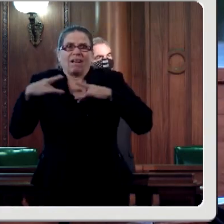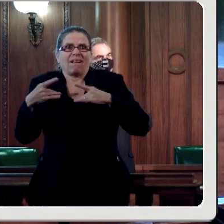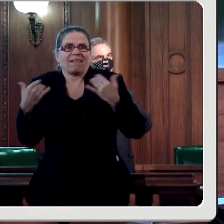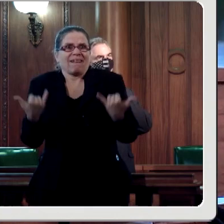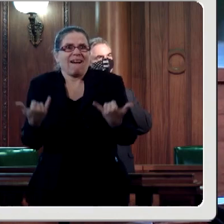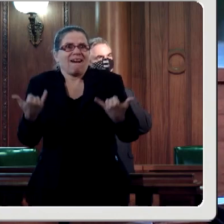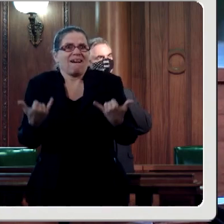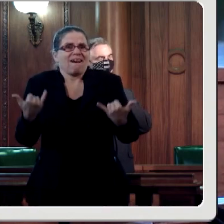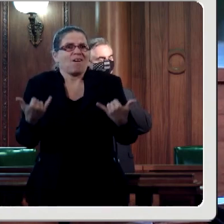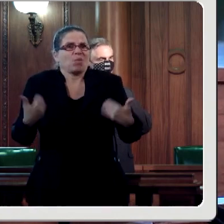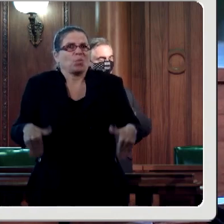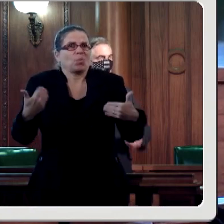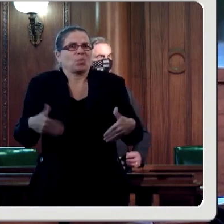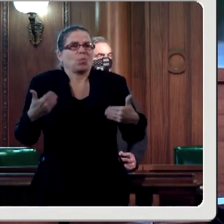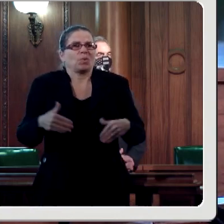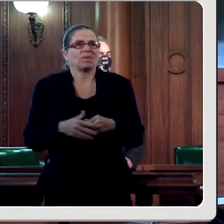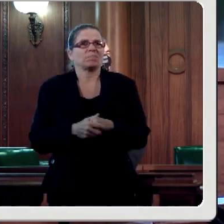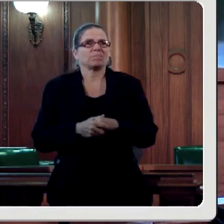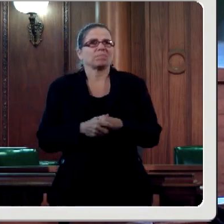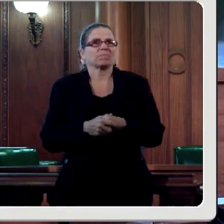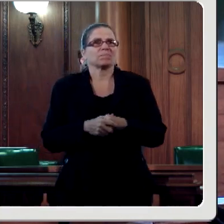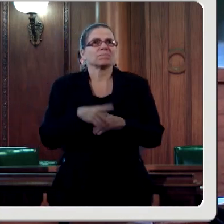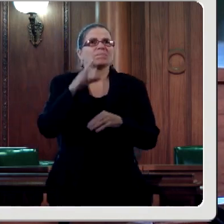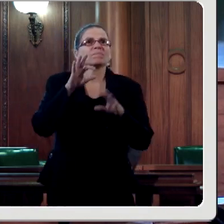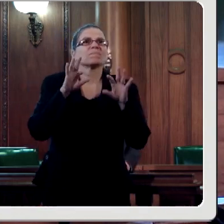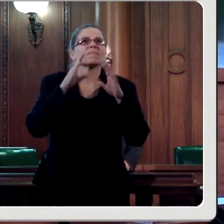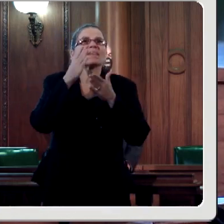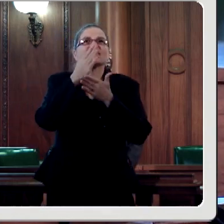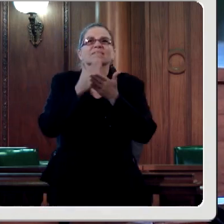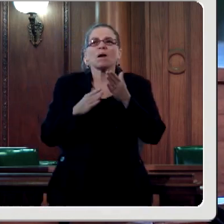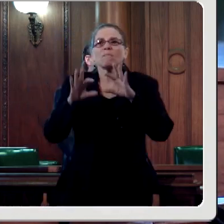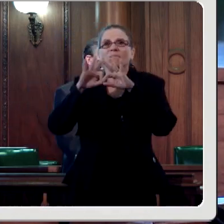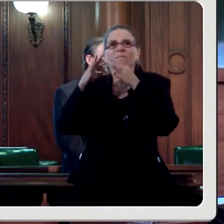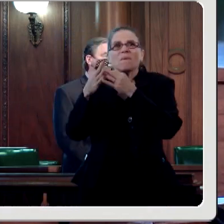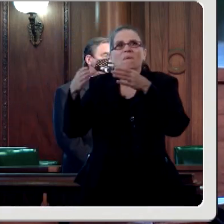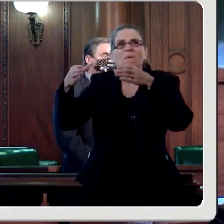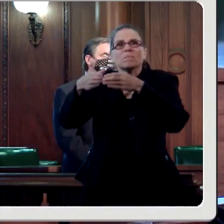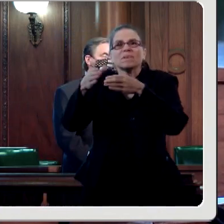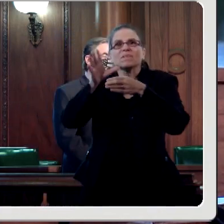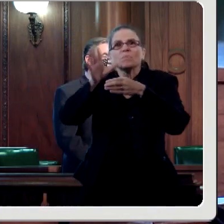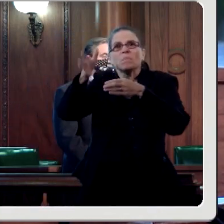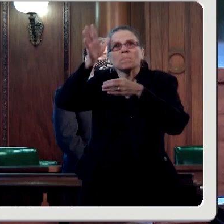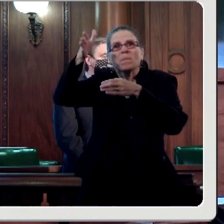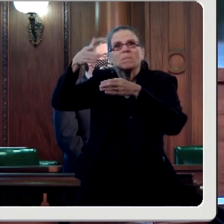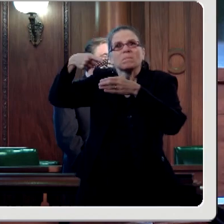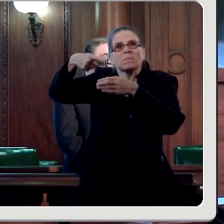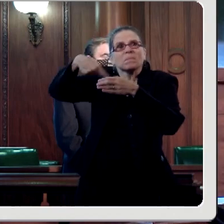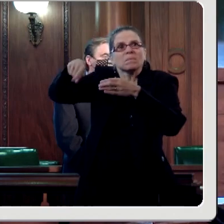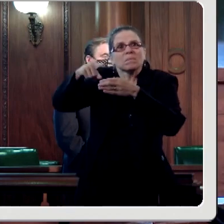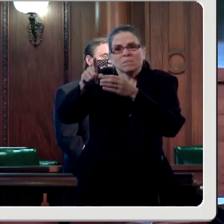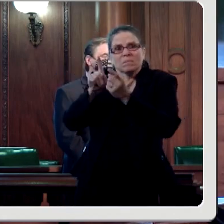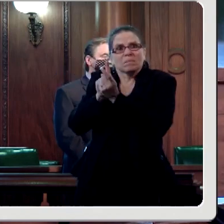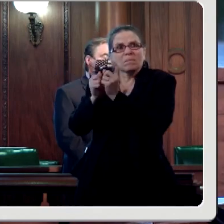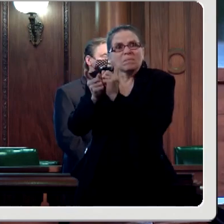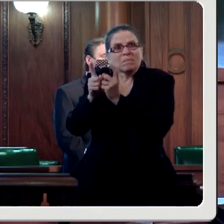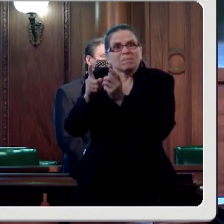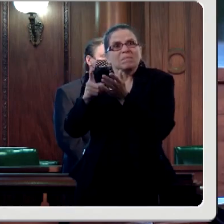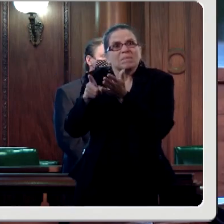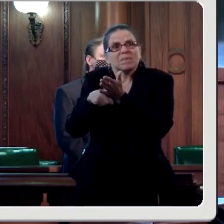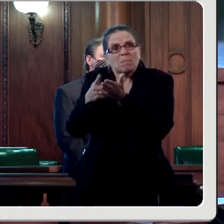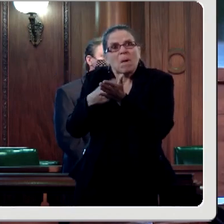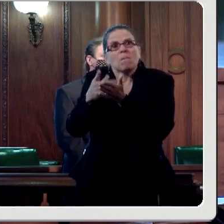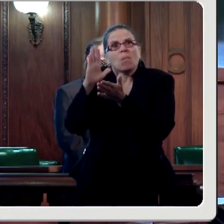a multi-generational household, we are seeing clusters in homes. We are seeing clusters